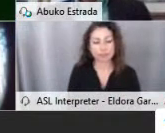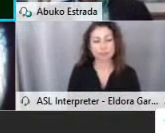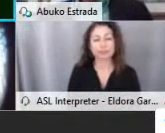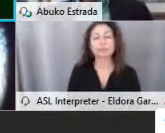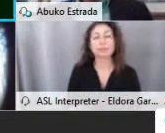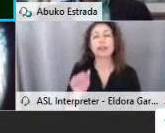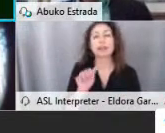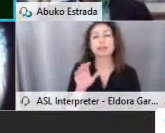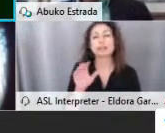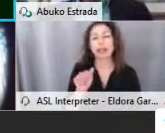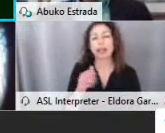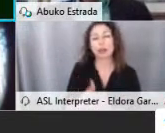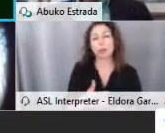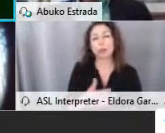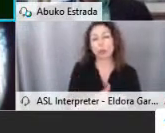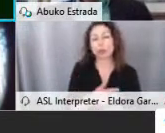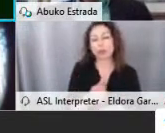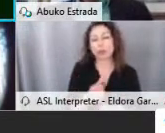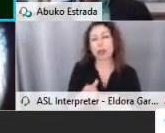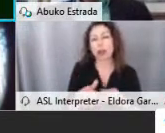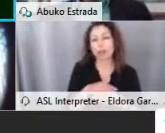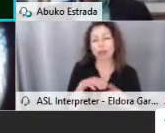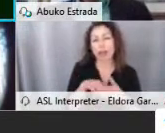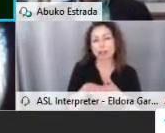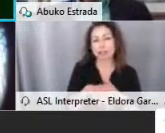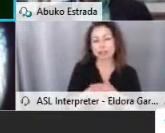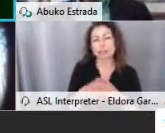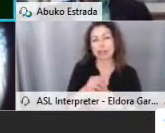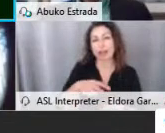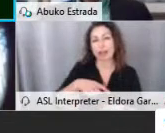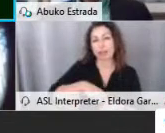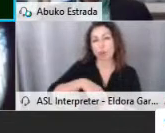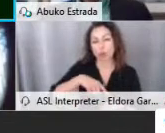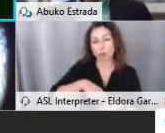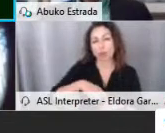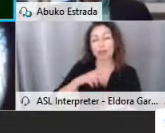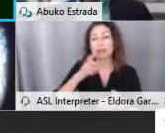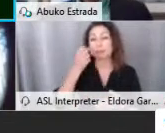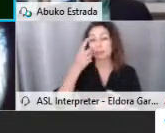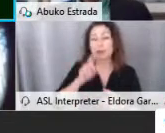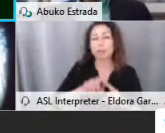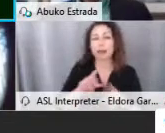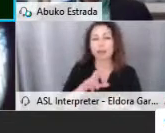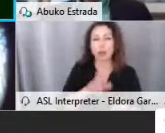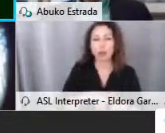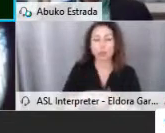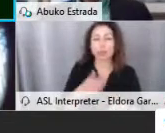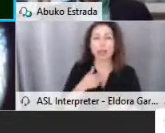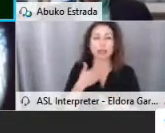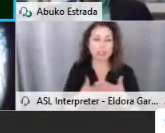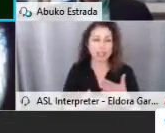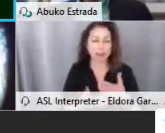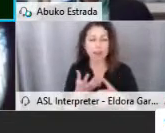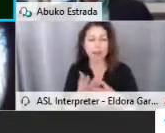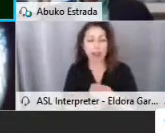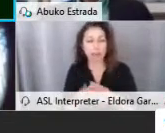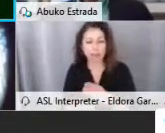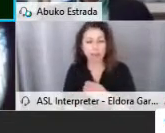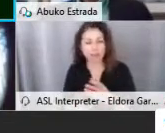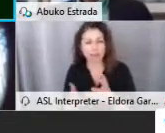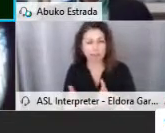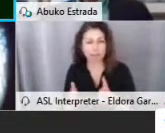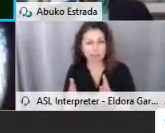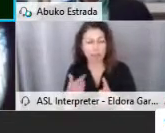So the ACA improved coverage, access, and affordability, but of course gaps remain.